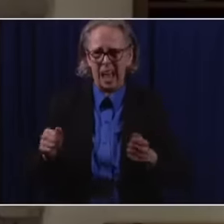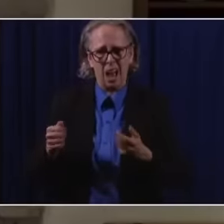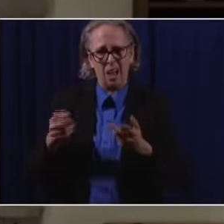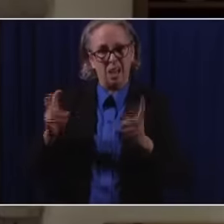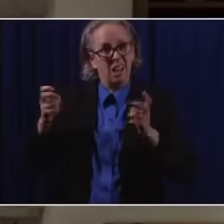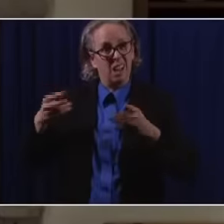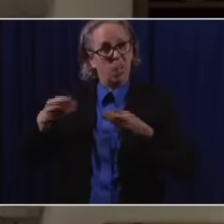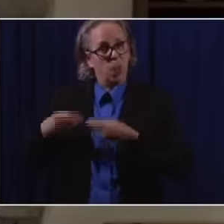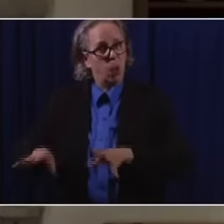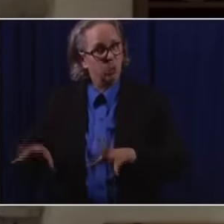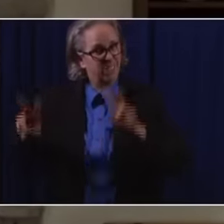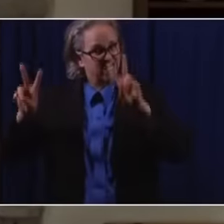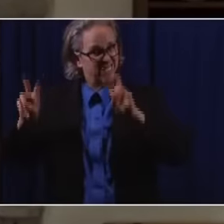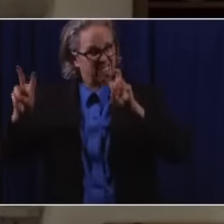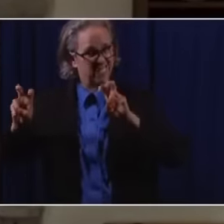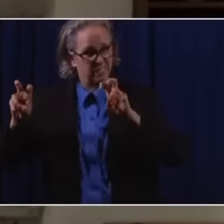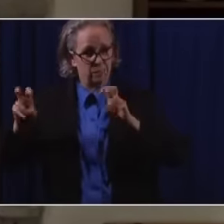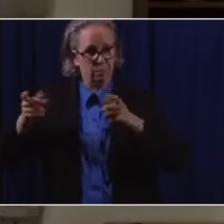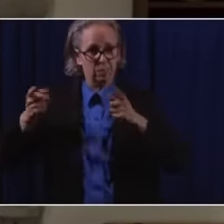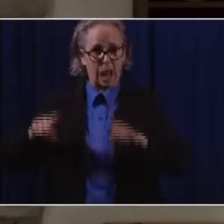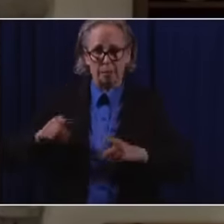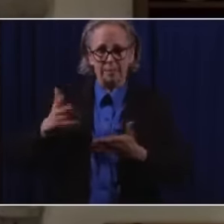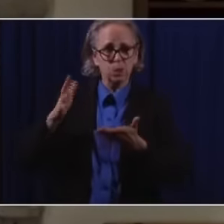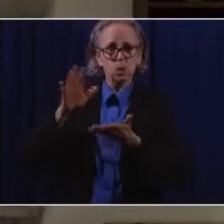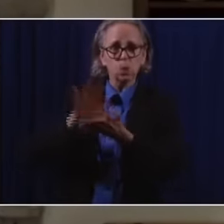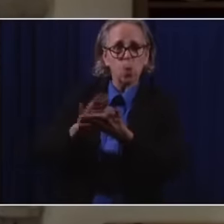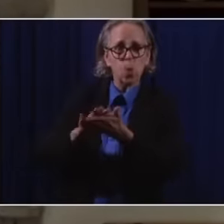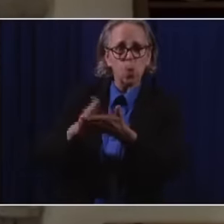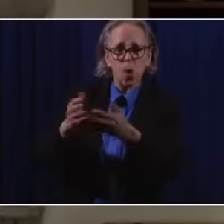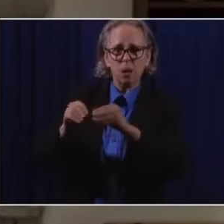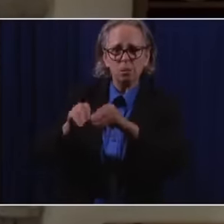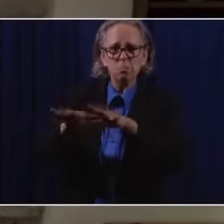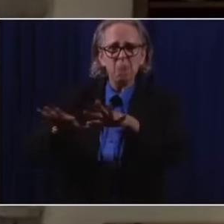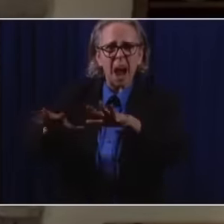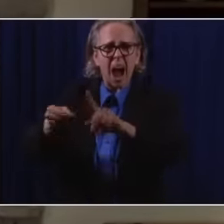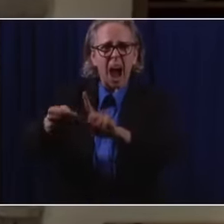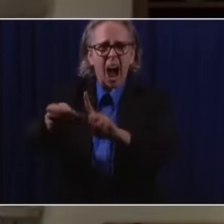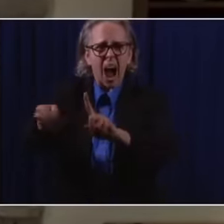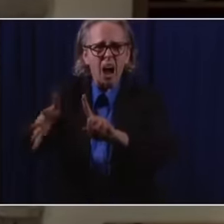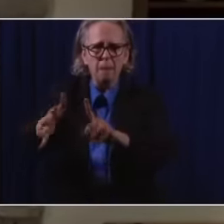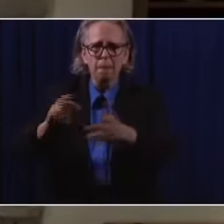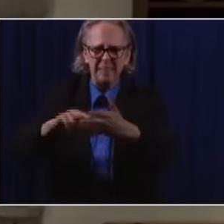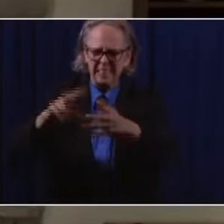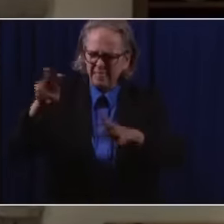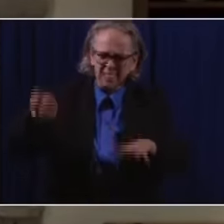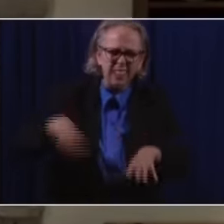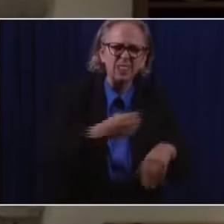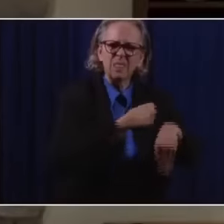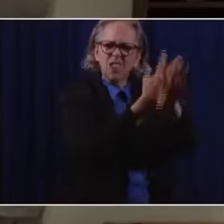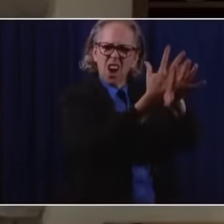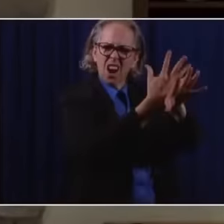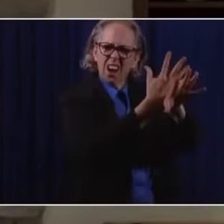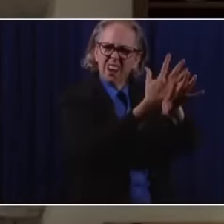making decisions to go remote. We're seeing schools making decisions to continue remote,